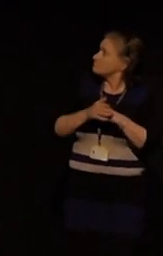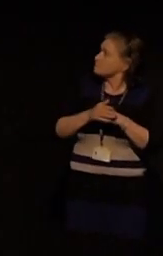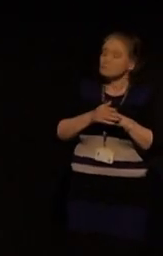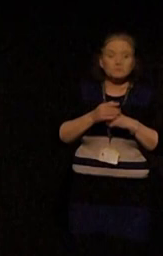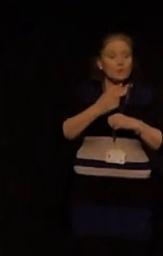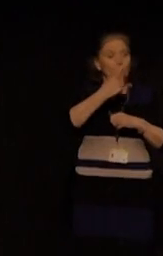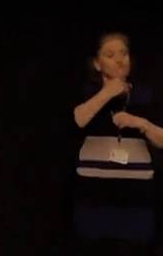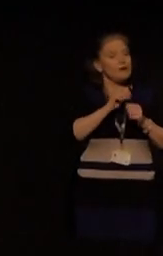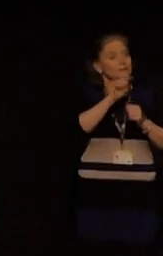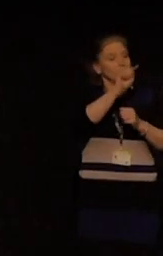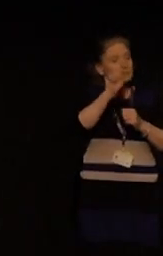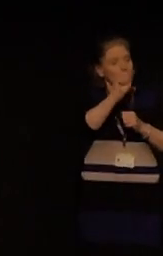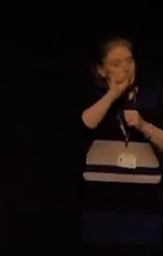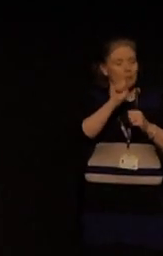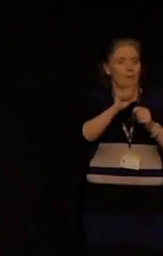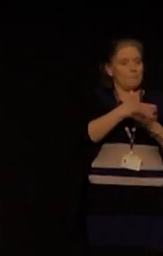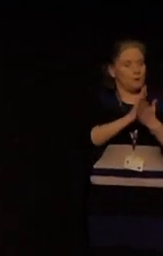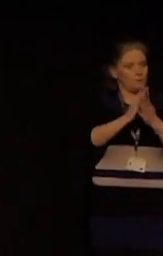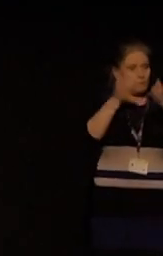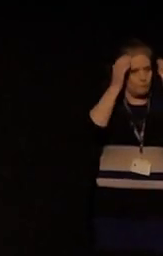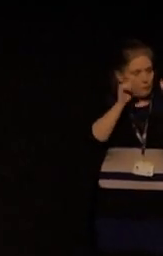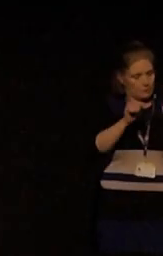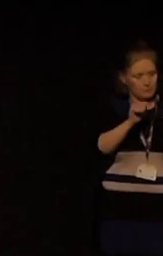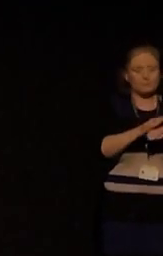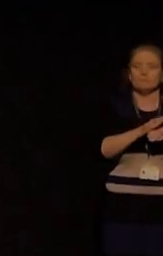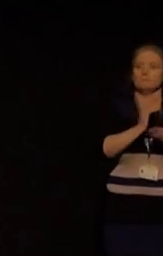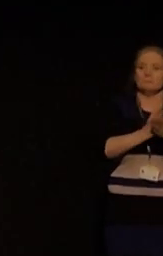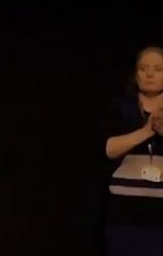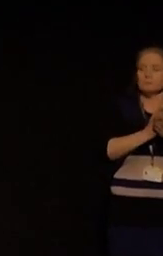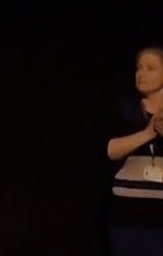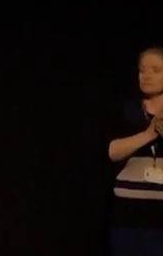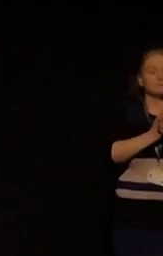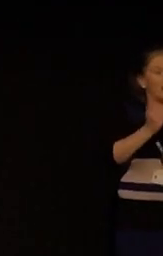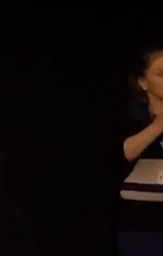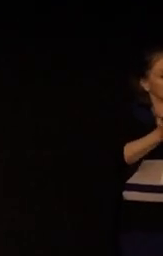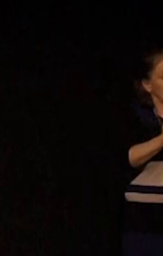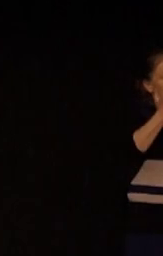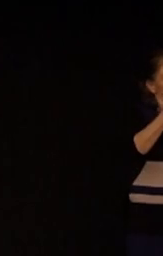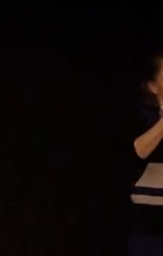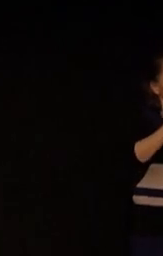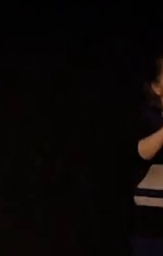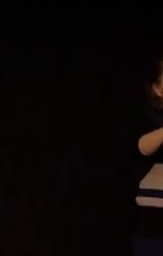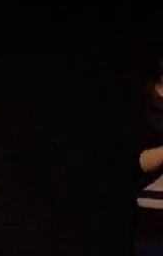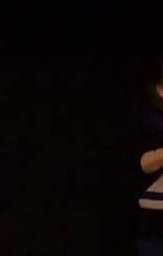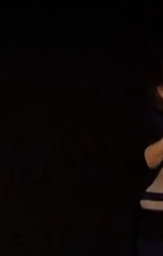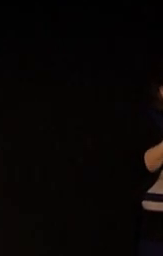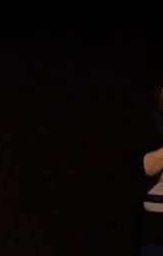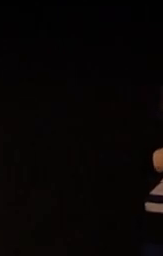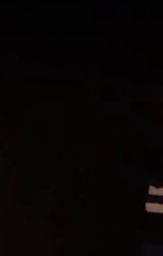these red dots are parts of the brain that actually, where the activity went up in the brain after we gave the